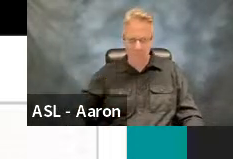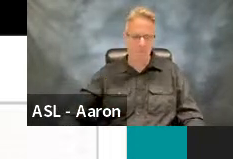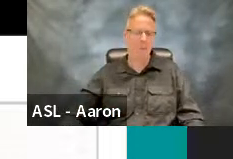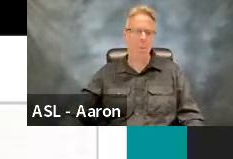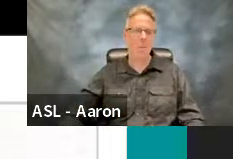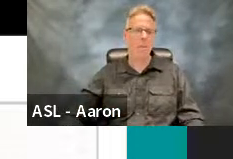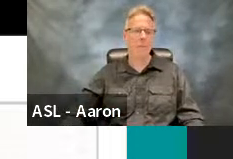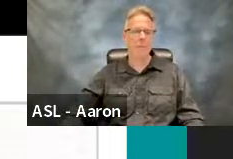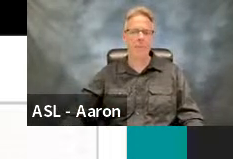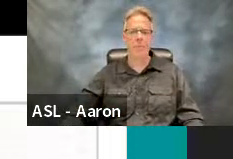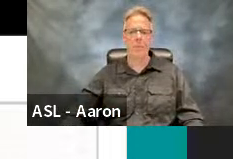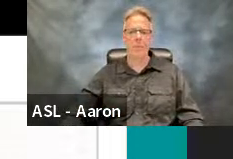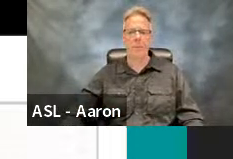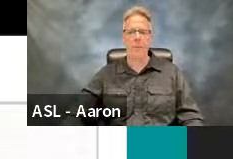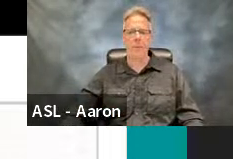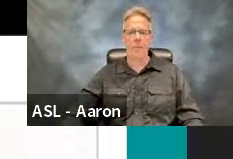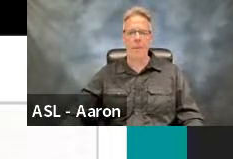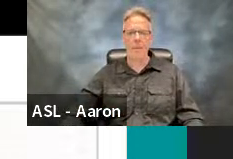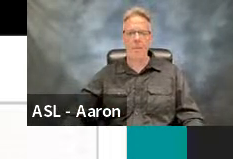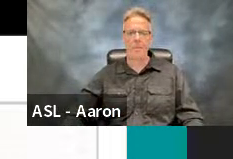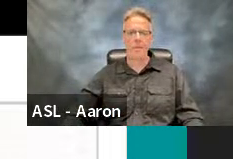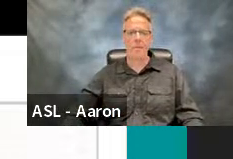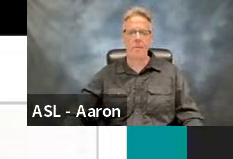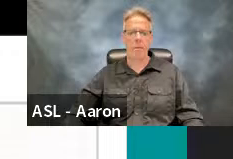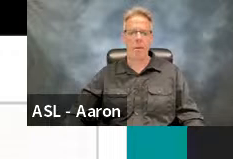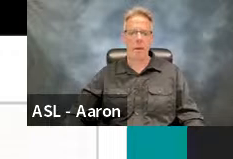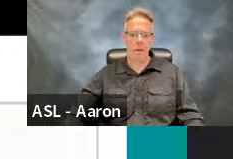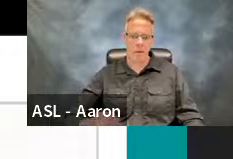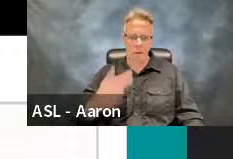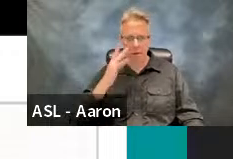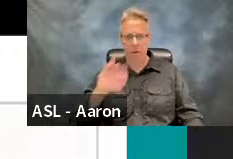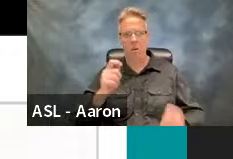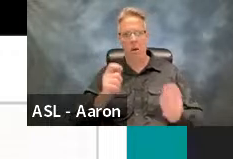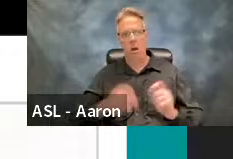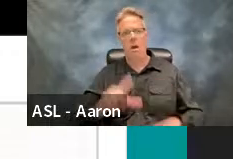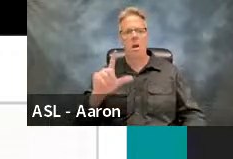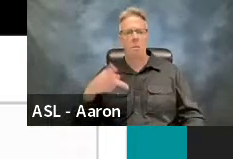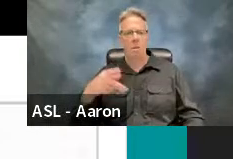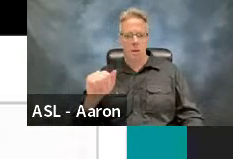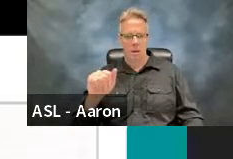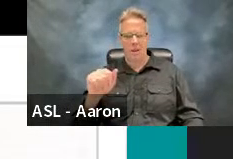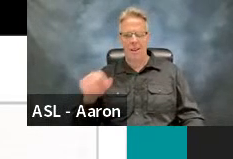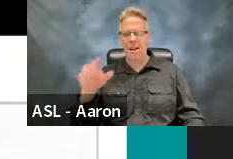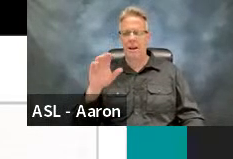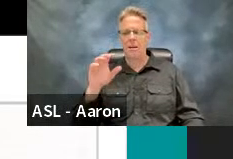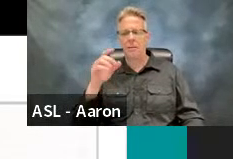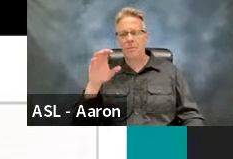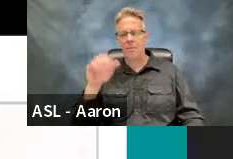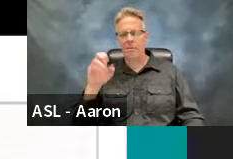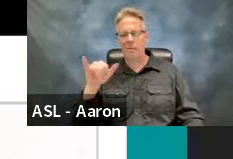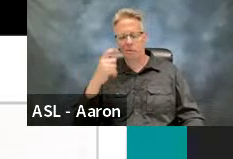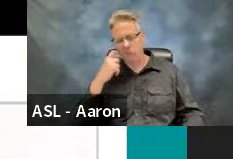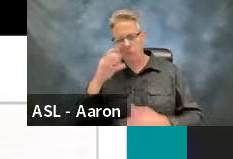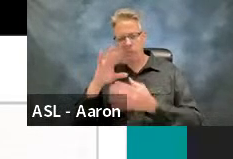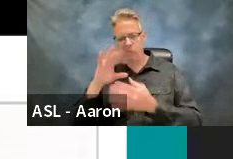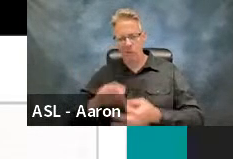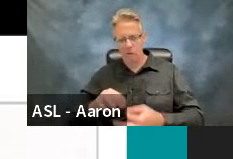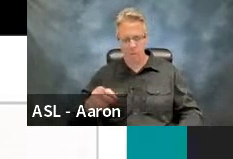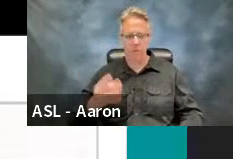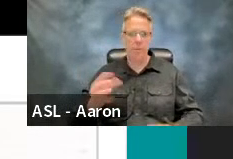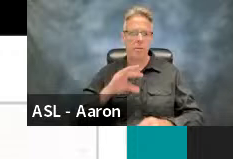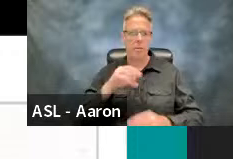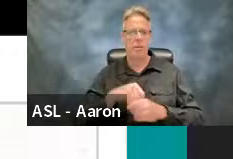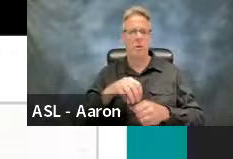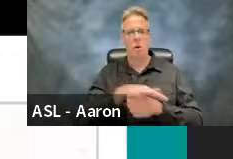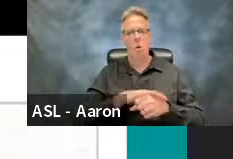So you'll be seeing details showing the modified LPA components that Casey was just mentioning. That's including the